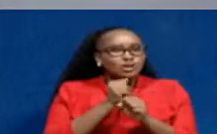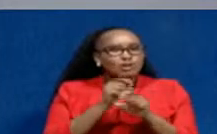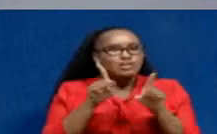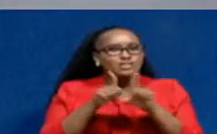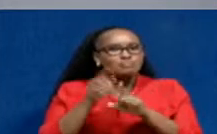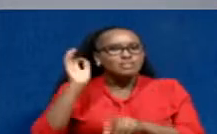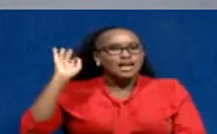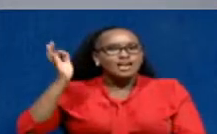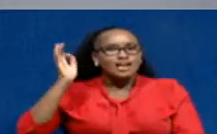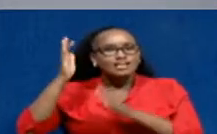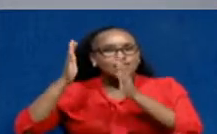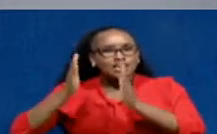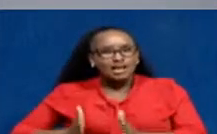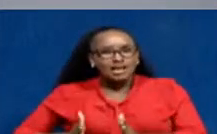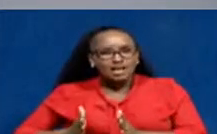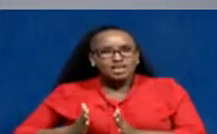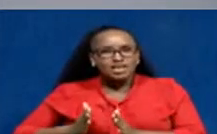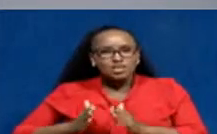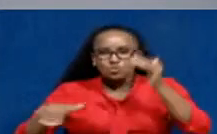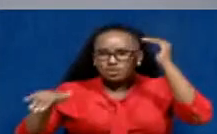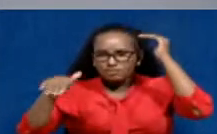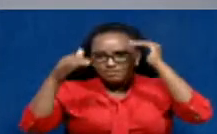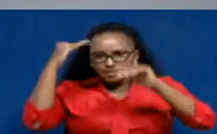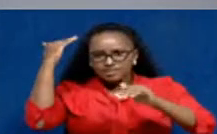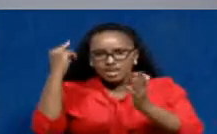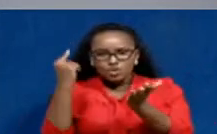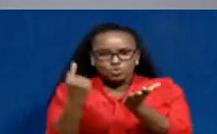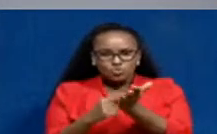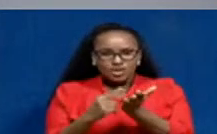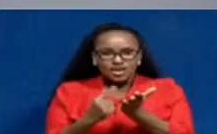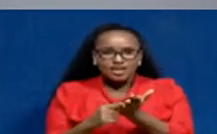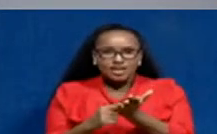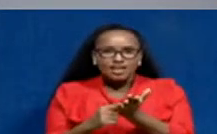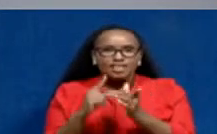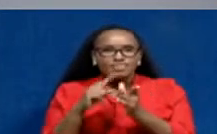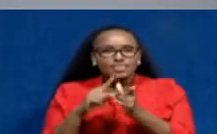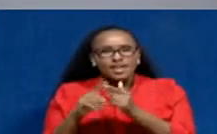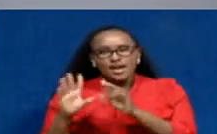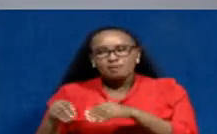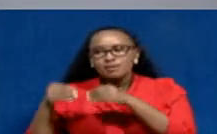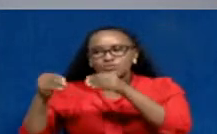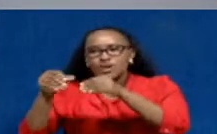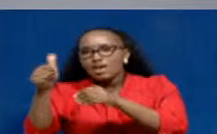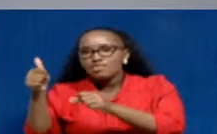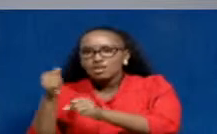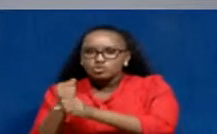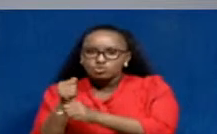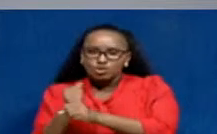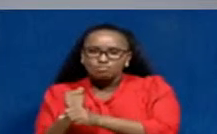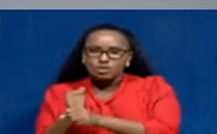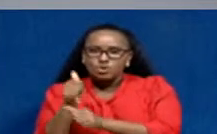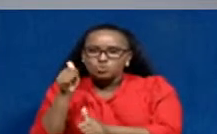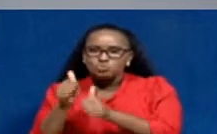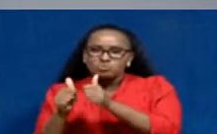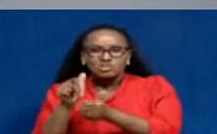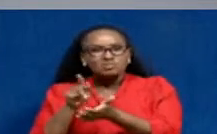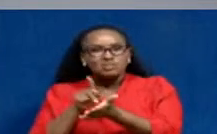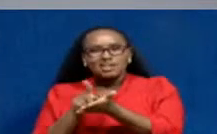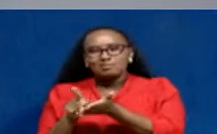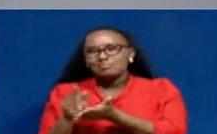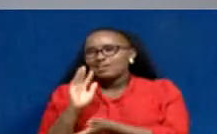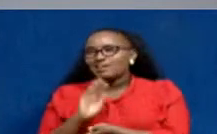lecturer at Makerere University in Uganda and to take up a job that offered